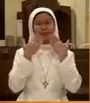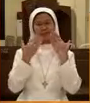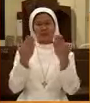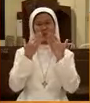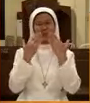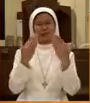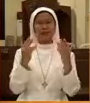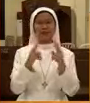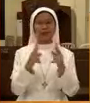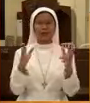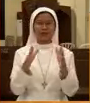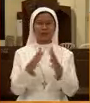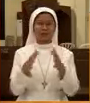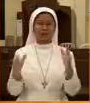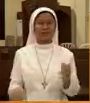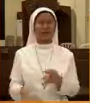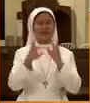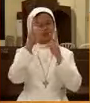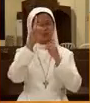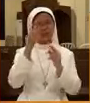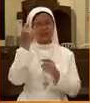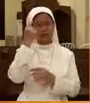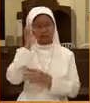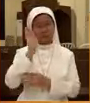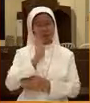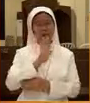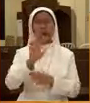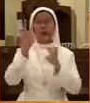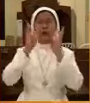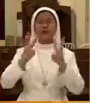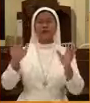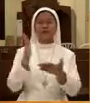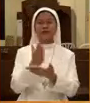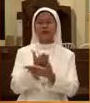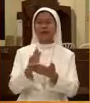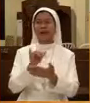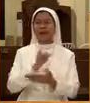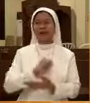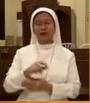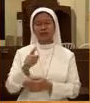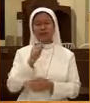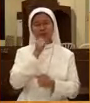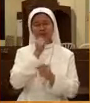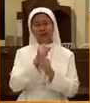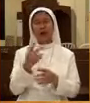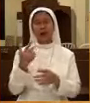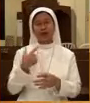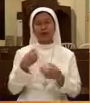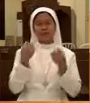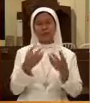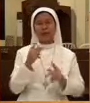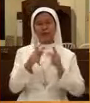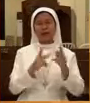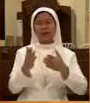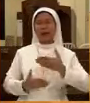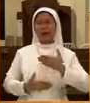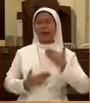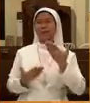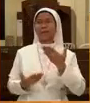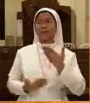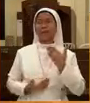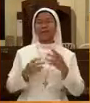po, Eminenza, Your Eminence, for your wonderful sharing. I'm sure so many are happy, so many